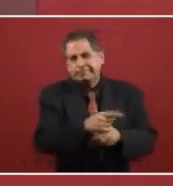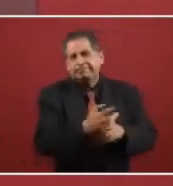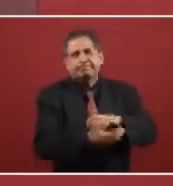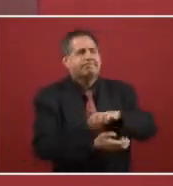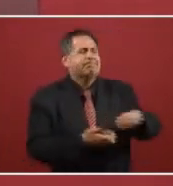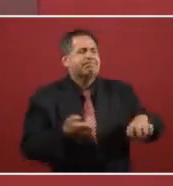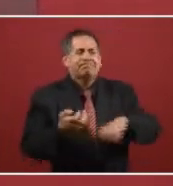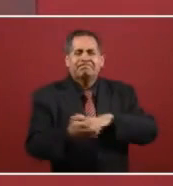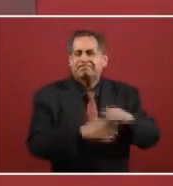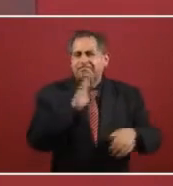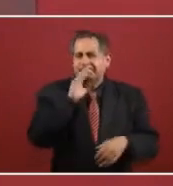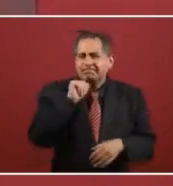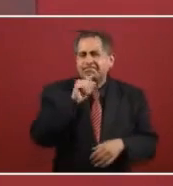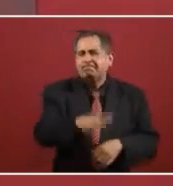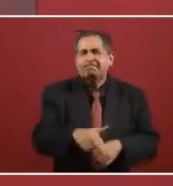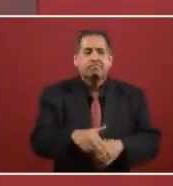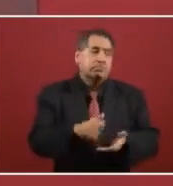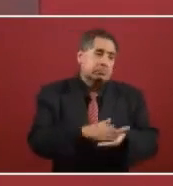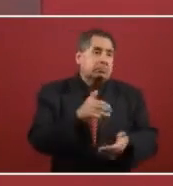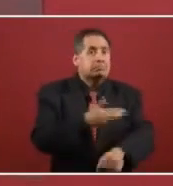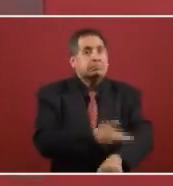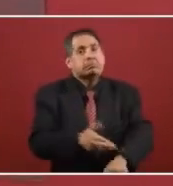It became a bureaucratic.